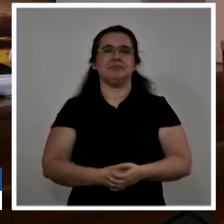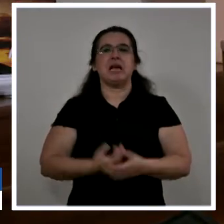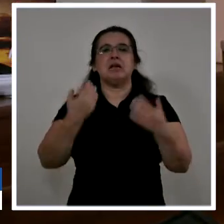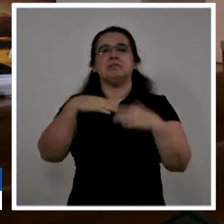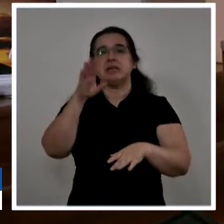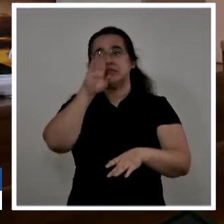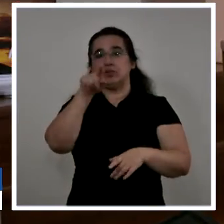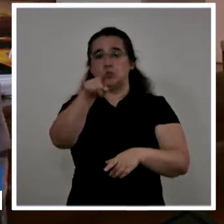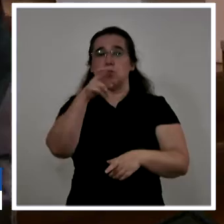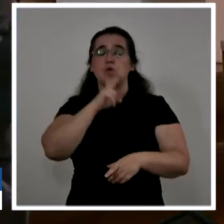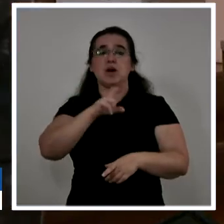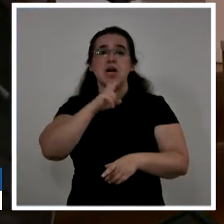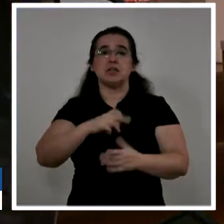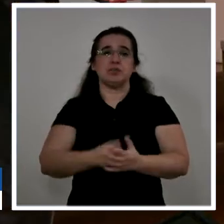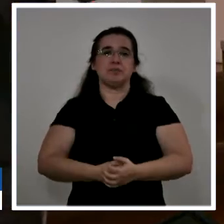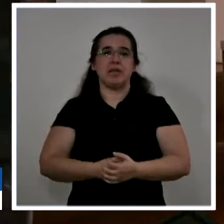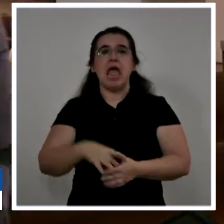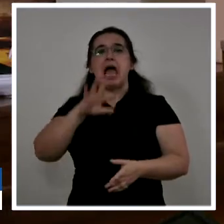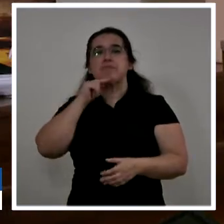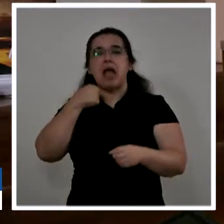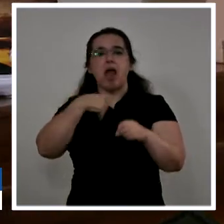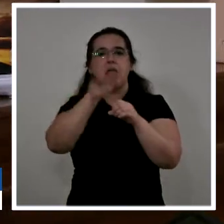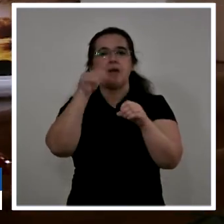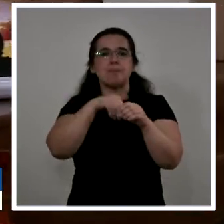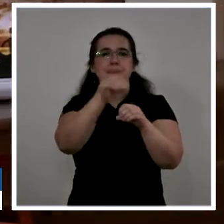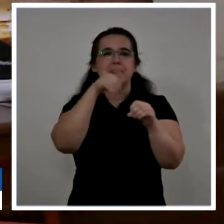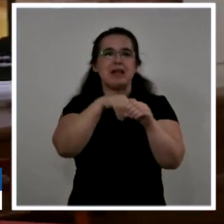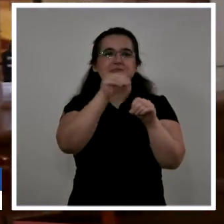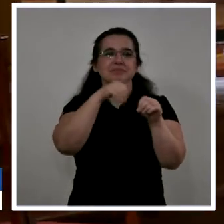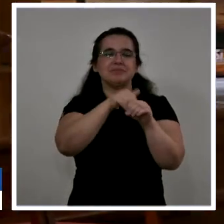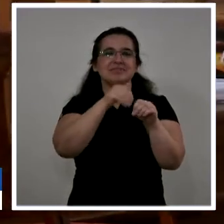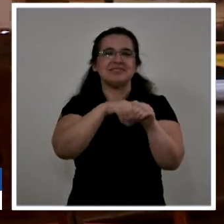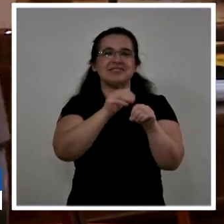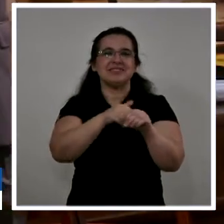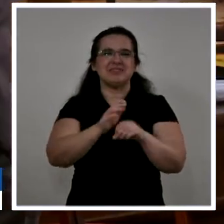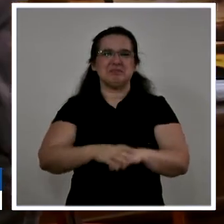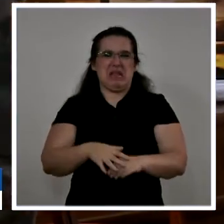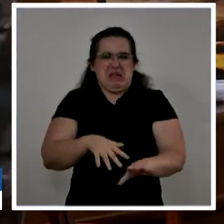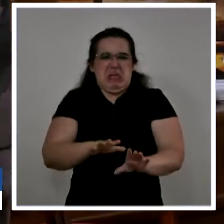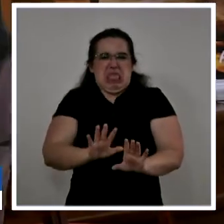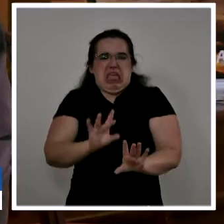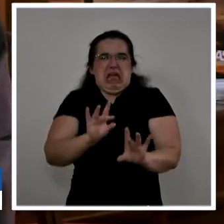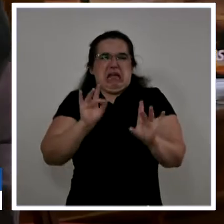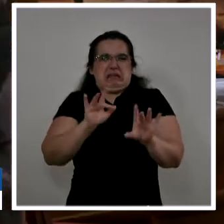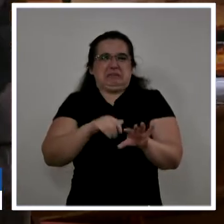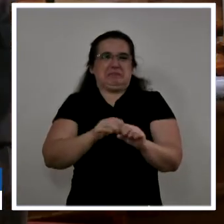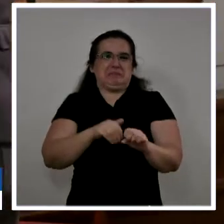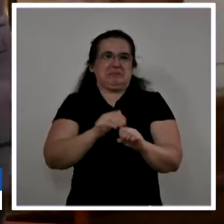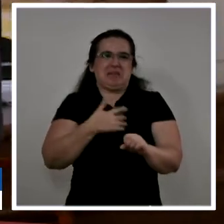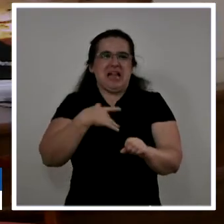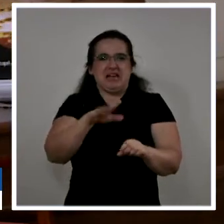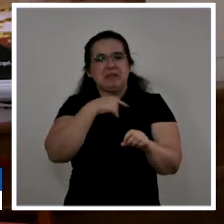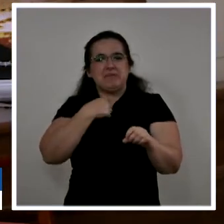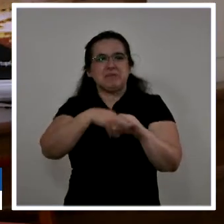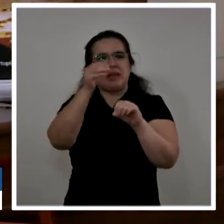forem um rato. And your mother licks you? E a vossa mãe, you're in heaven. Vos lamber, vocês ficam todos satisfeitos. Fantastic. É